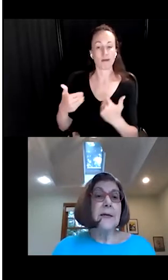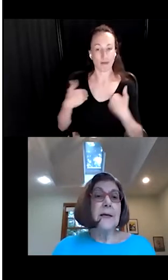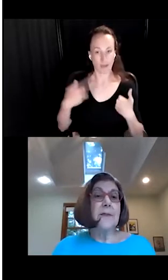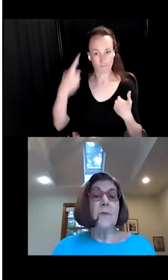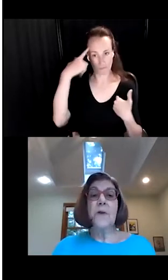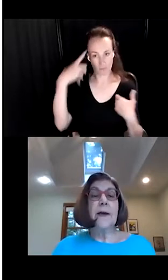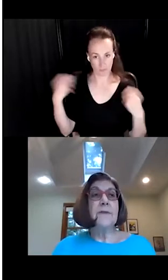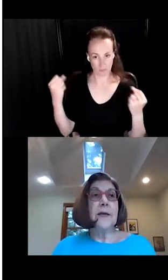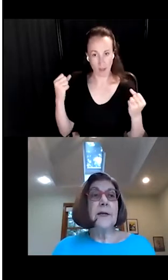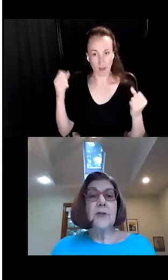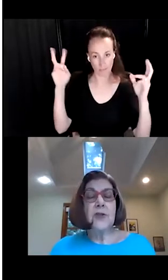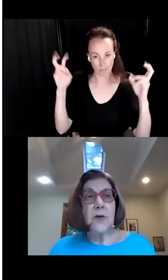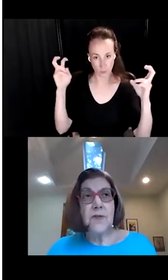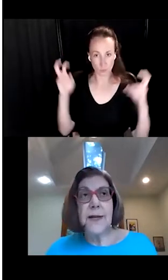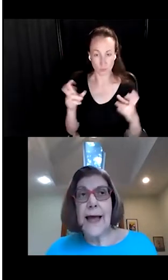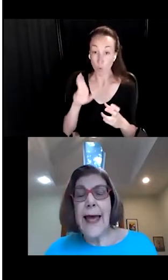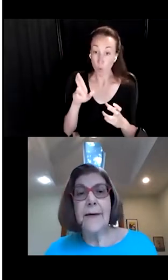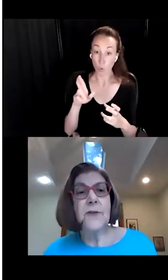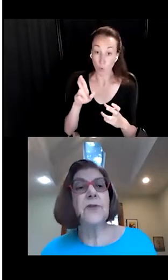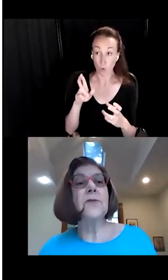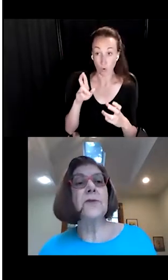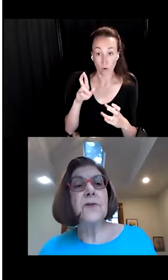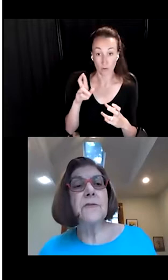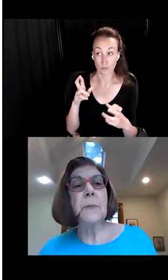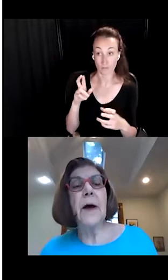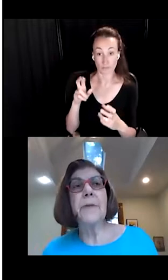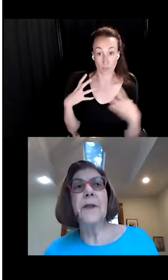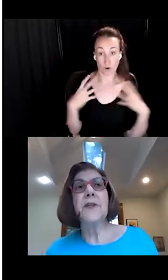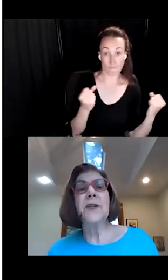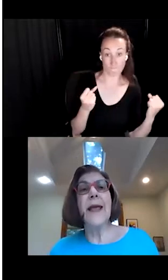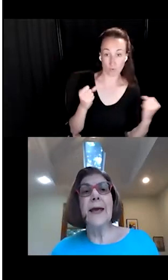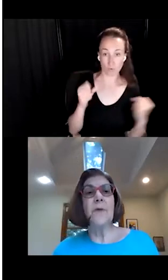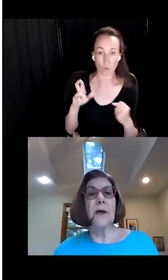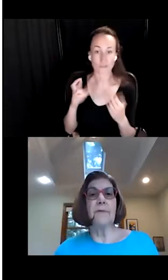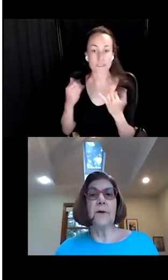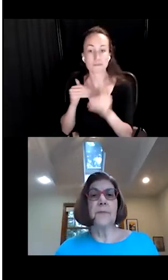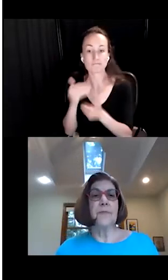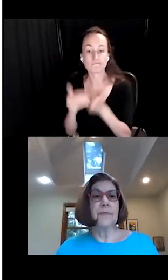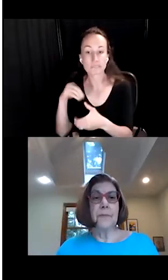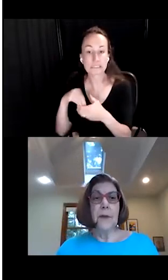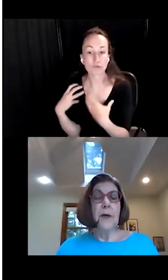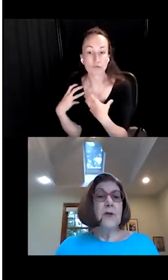fact that we have data that shows that 1/2 to 2/3 of the population can recover.